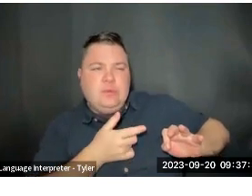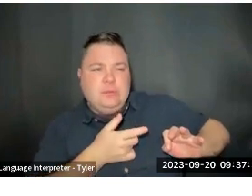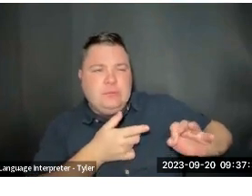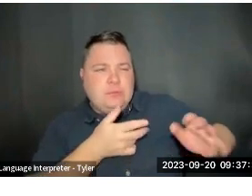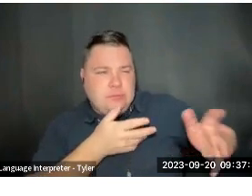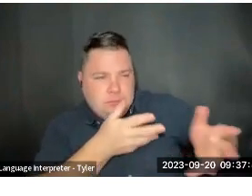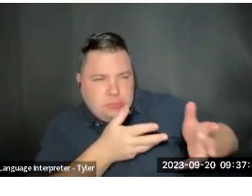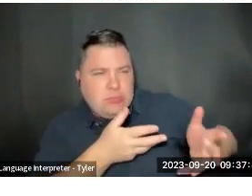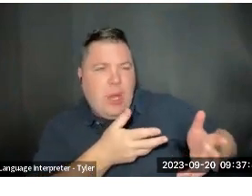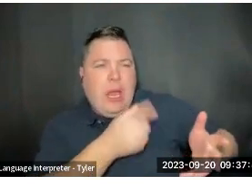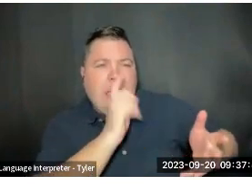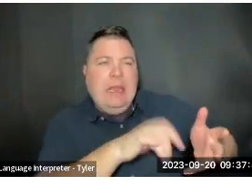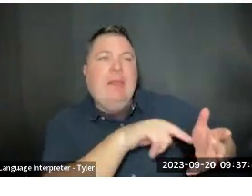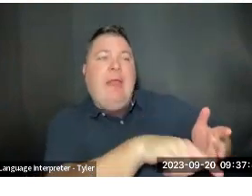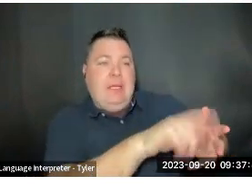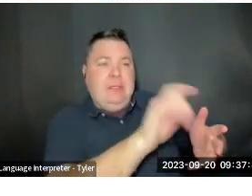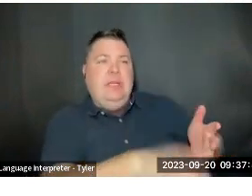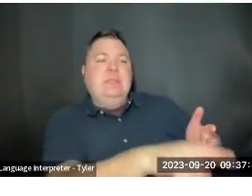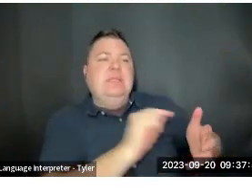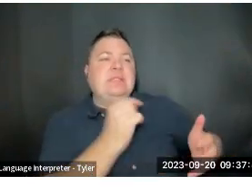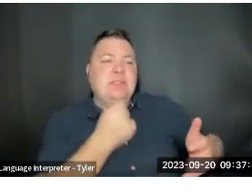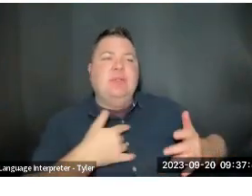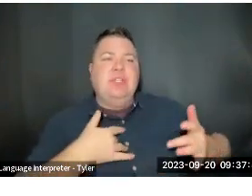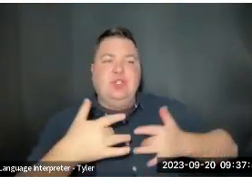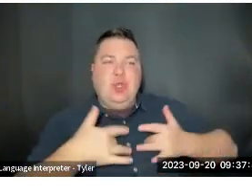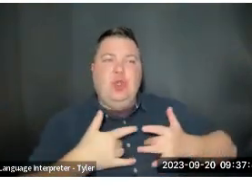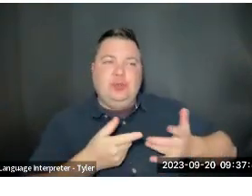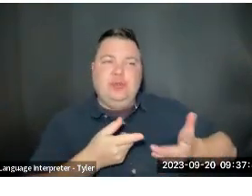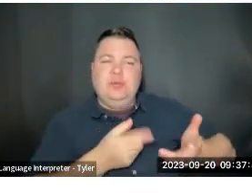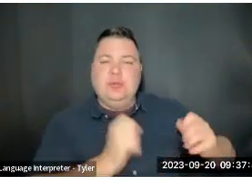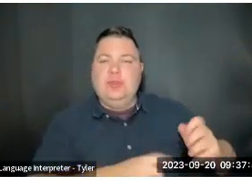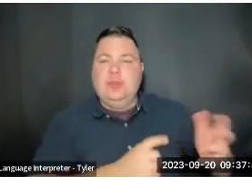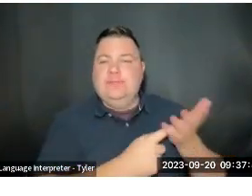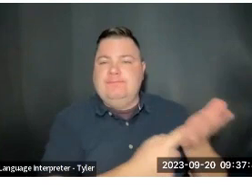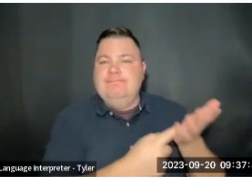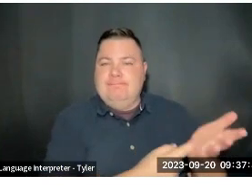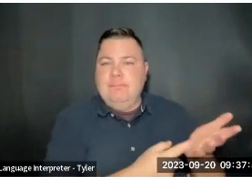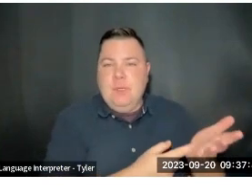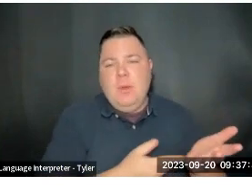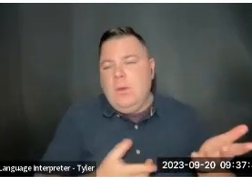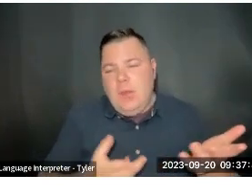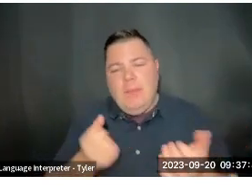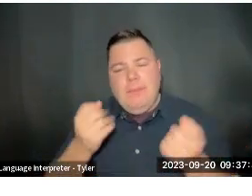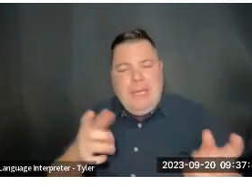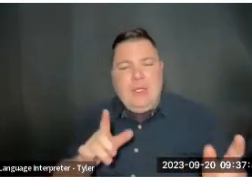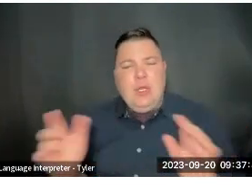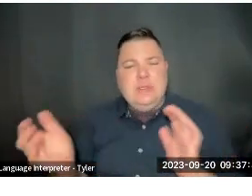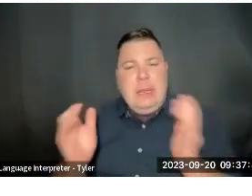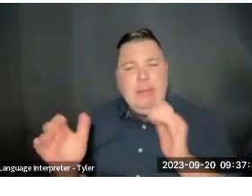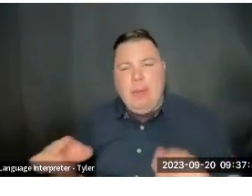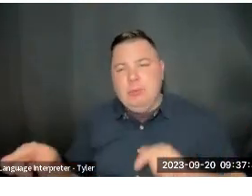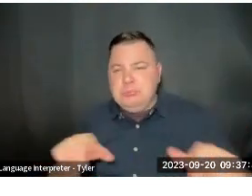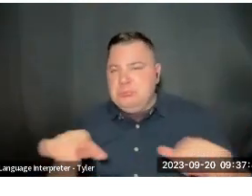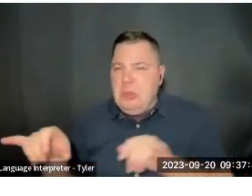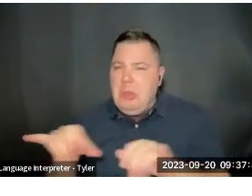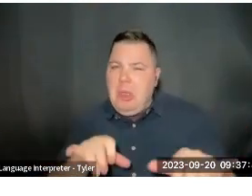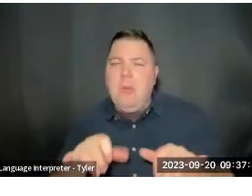concern? But again, a lot of similarities between the programs because they both use algae as the